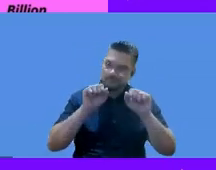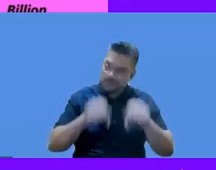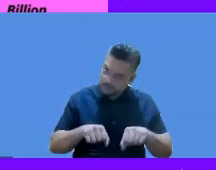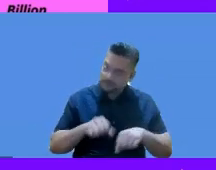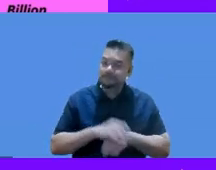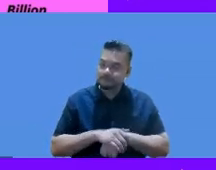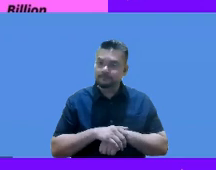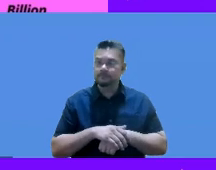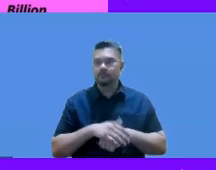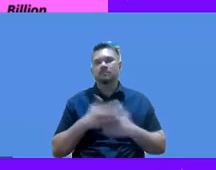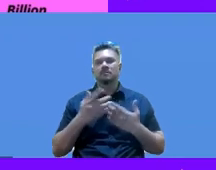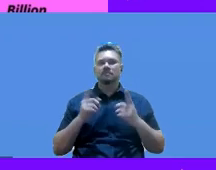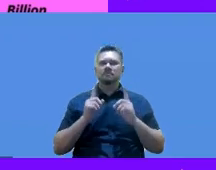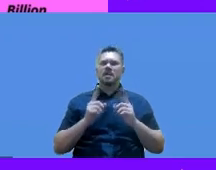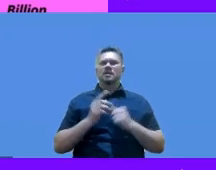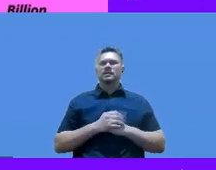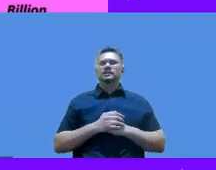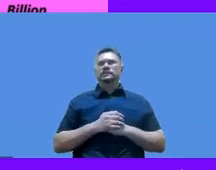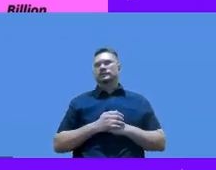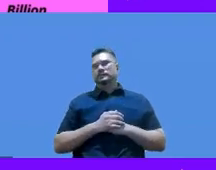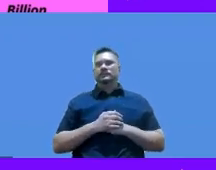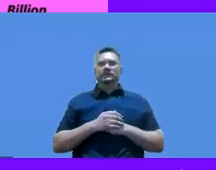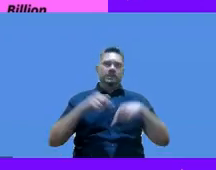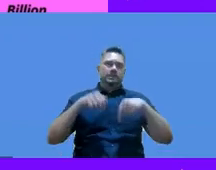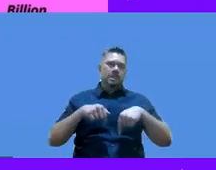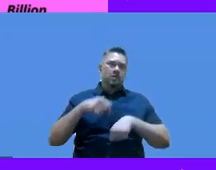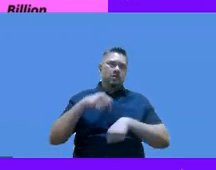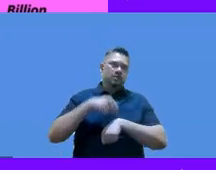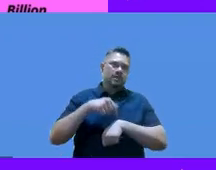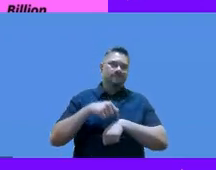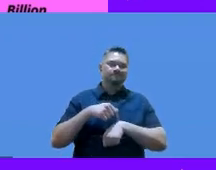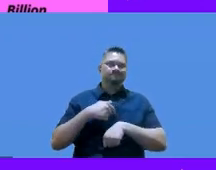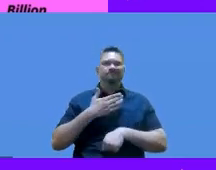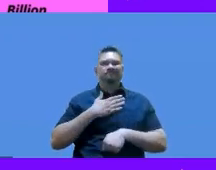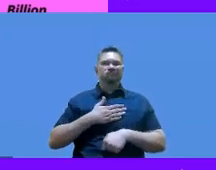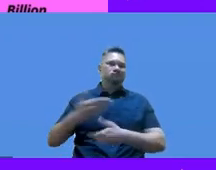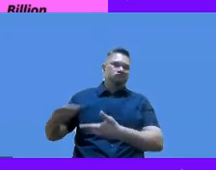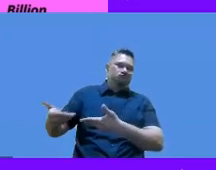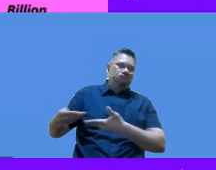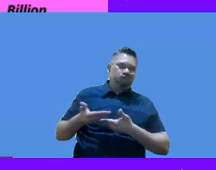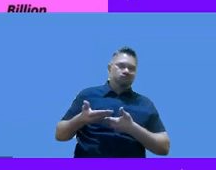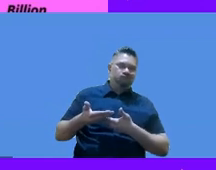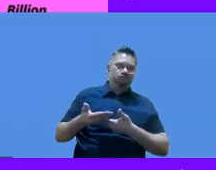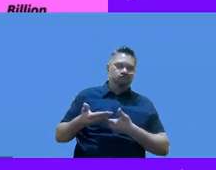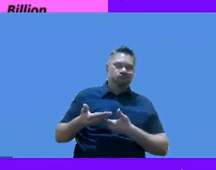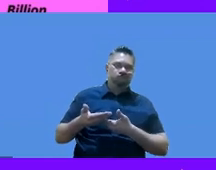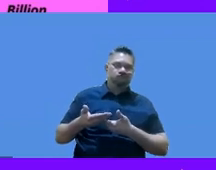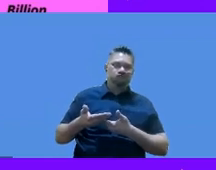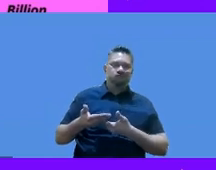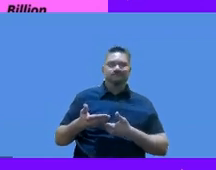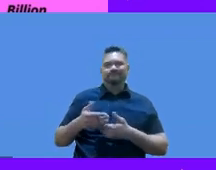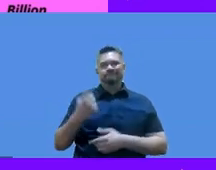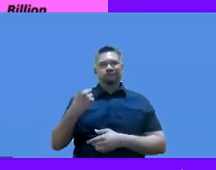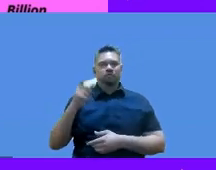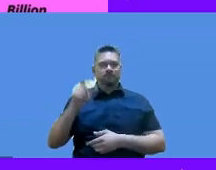to actually take this moment to introduce our guest who has joined us for some closing remarks. She's been listening in